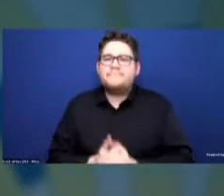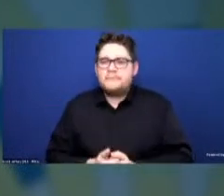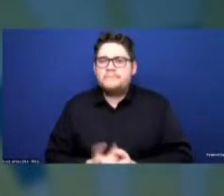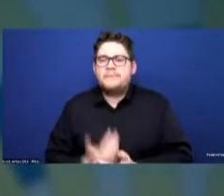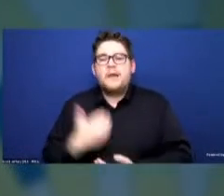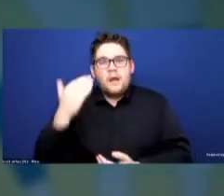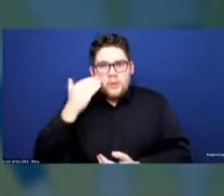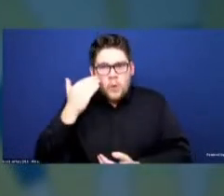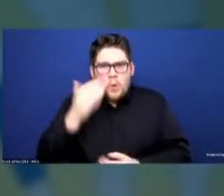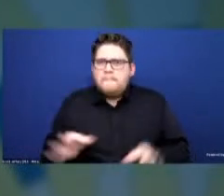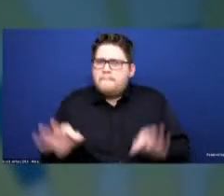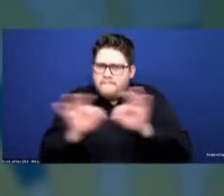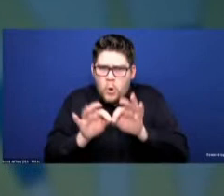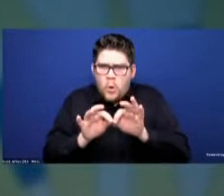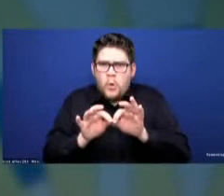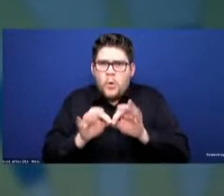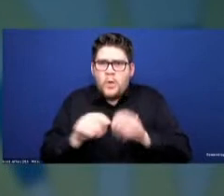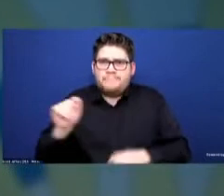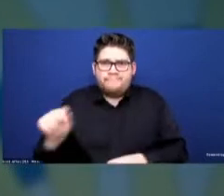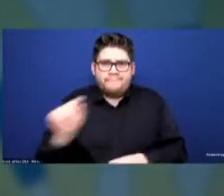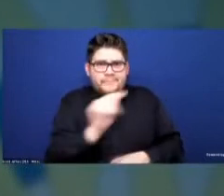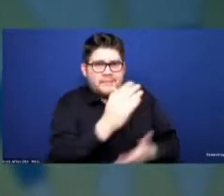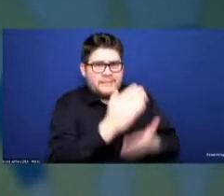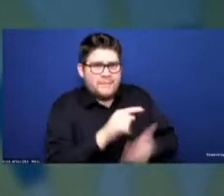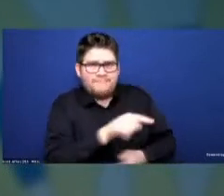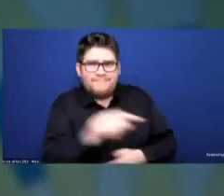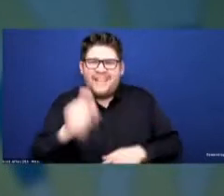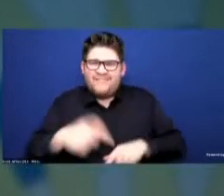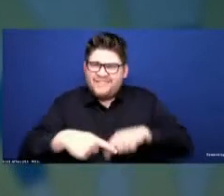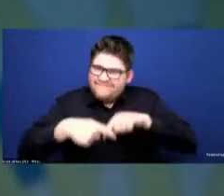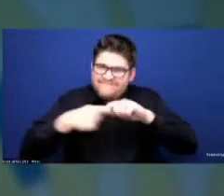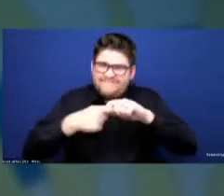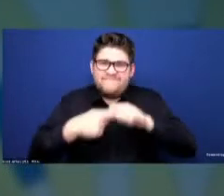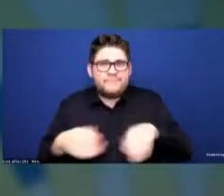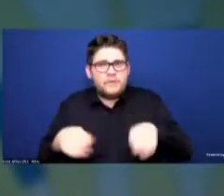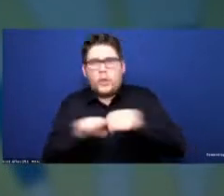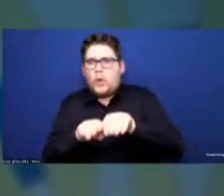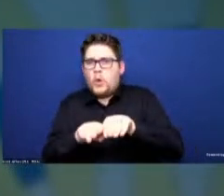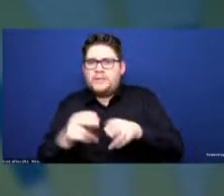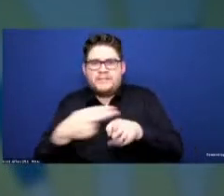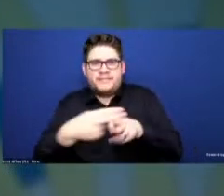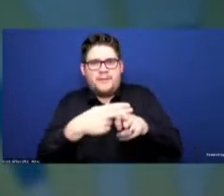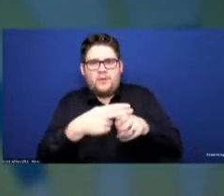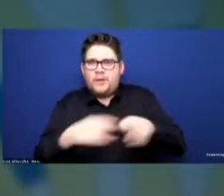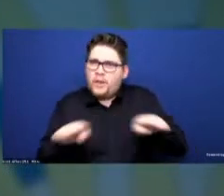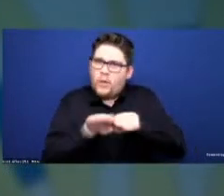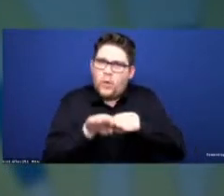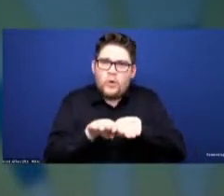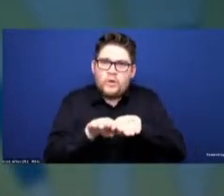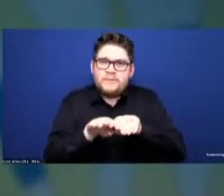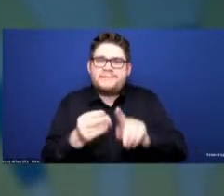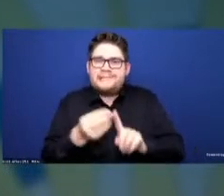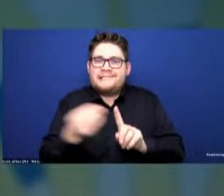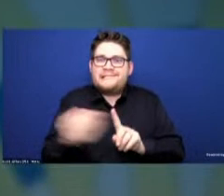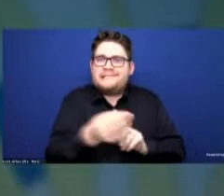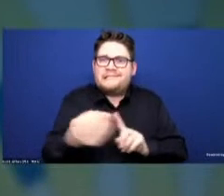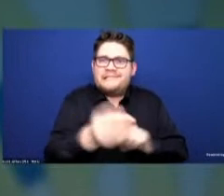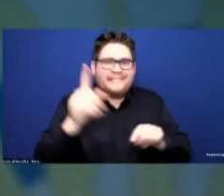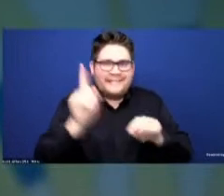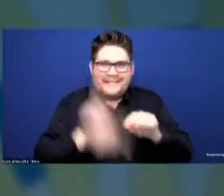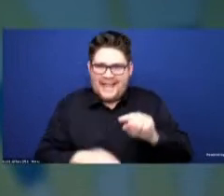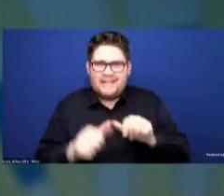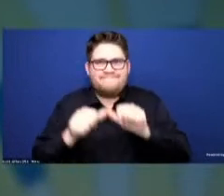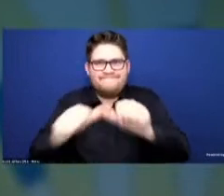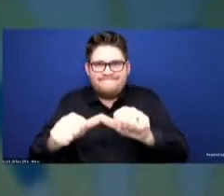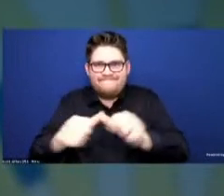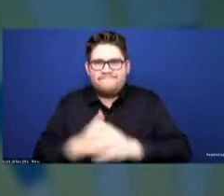shut workplaces for periods of time so that ongoing transmission to that next generation can't happen. As well, we